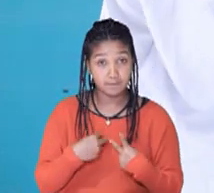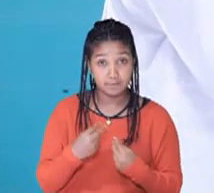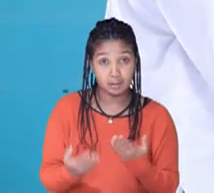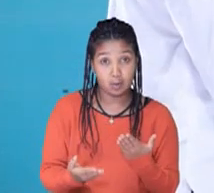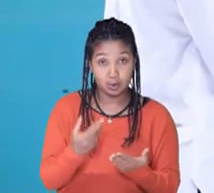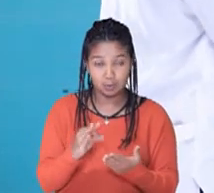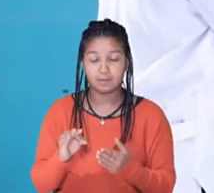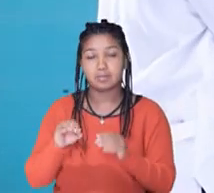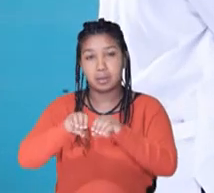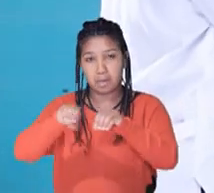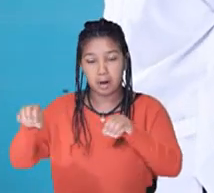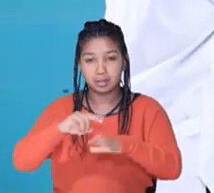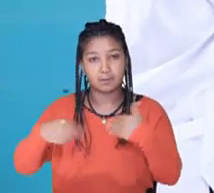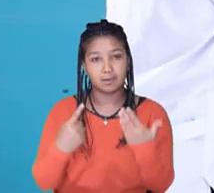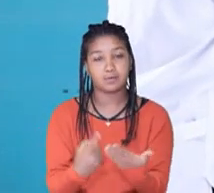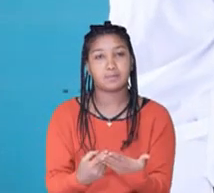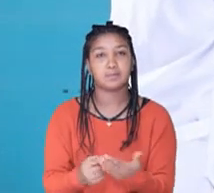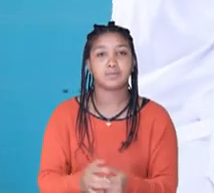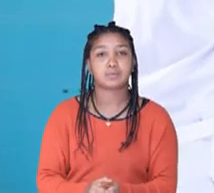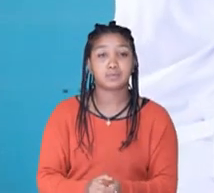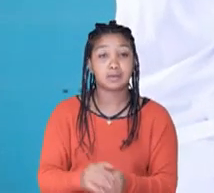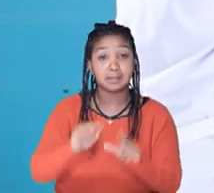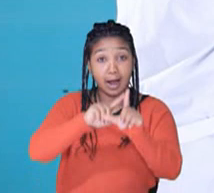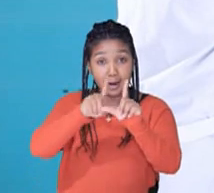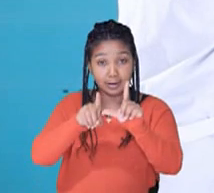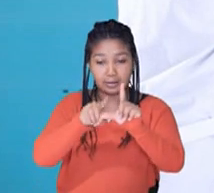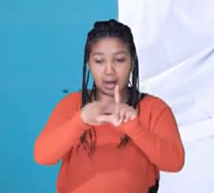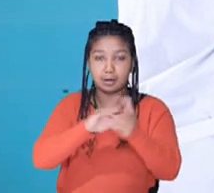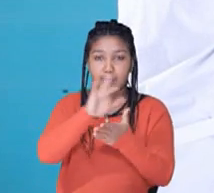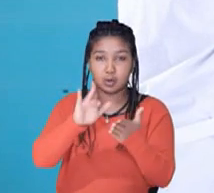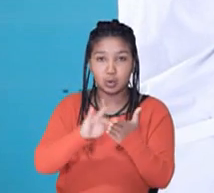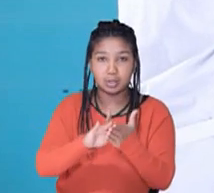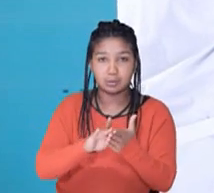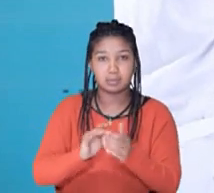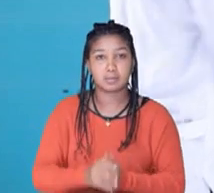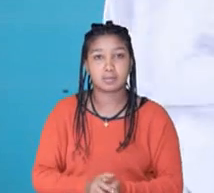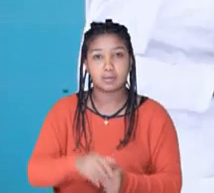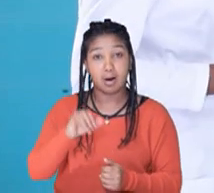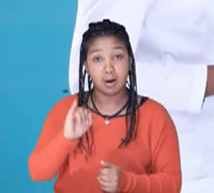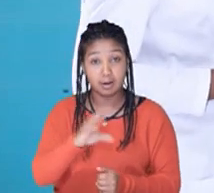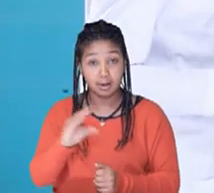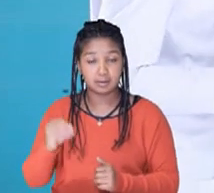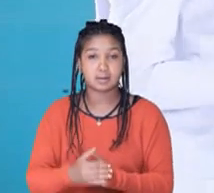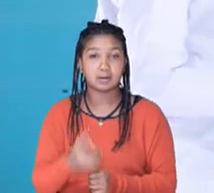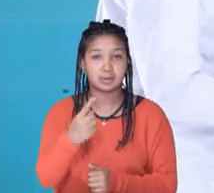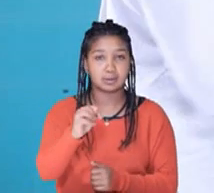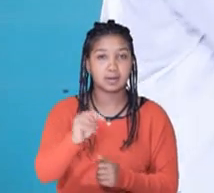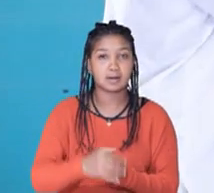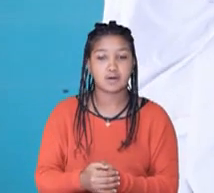the weight of the bar. Therefore, the angle between the moment arm and